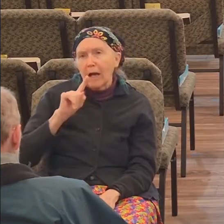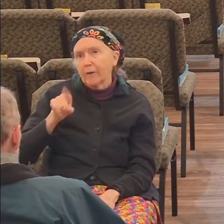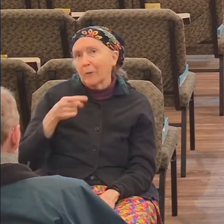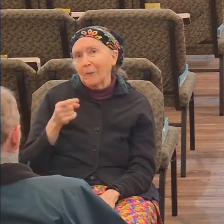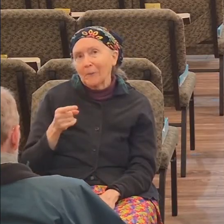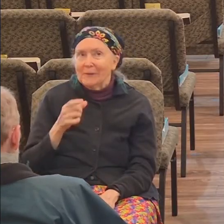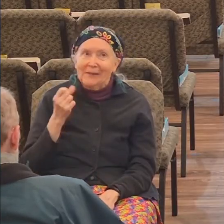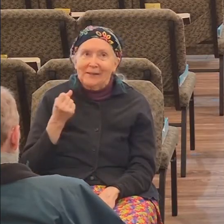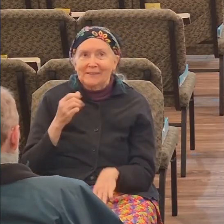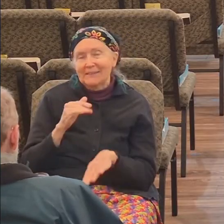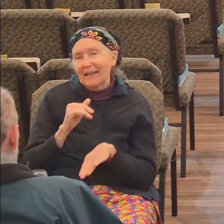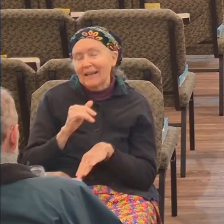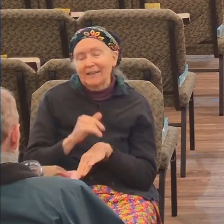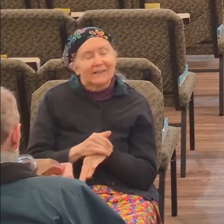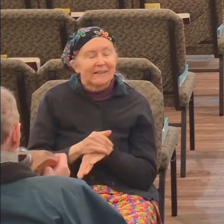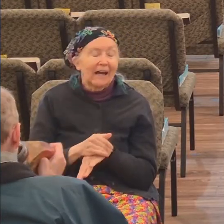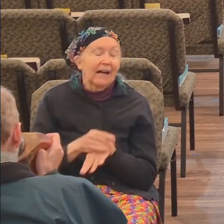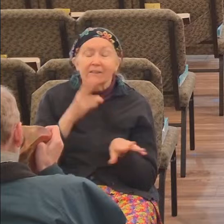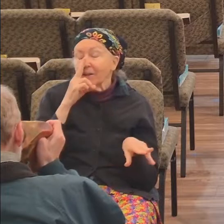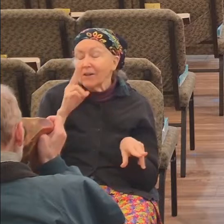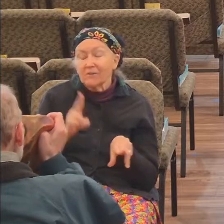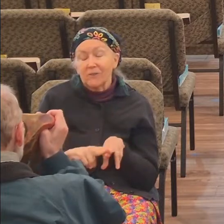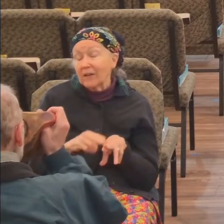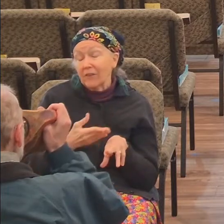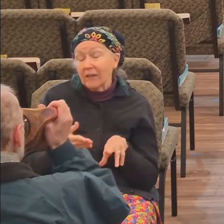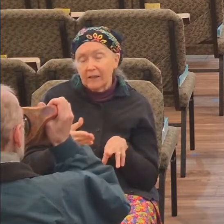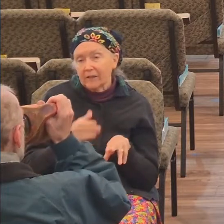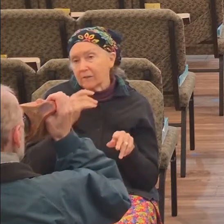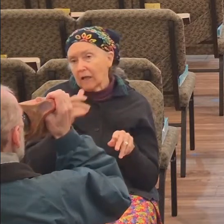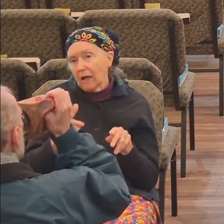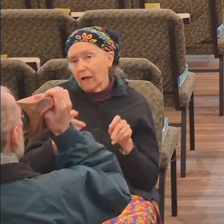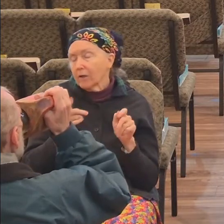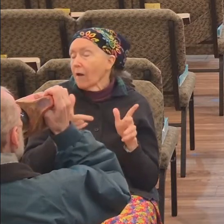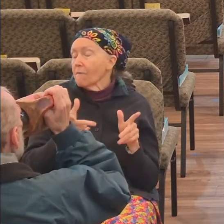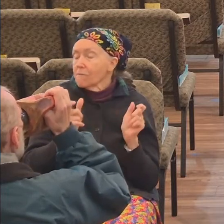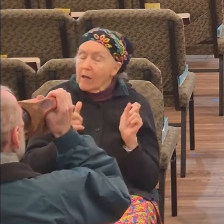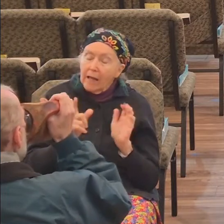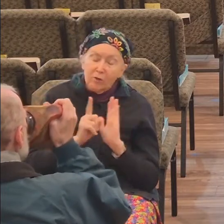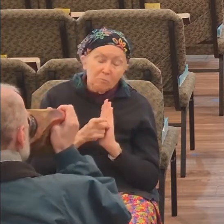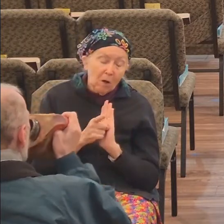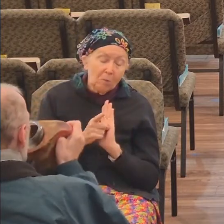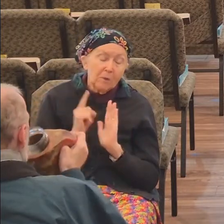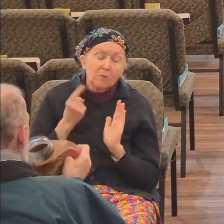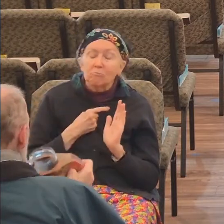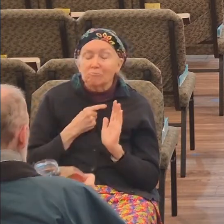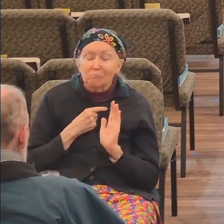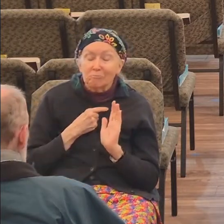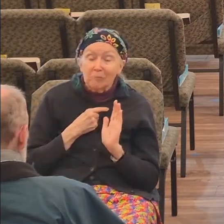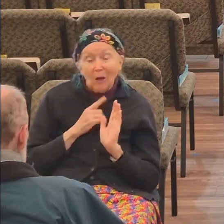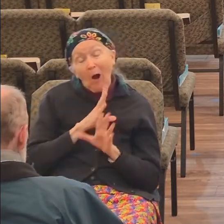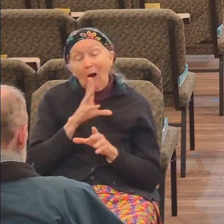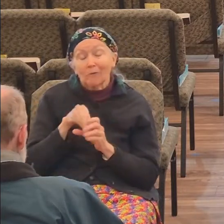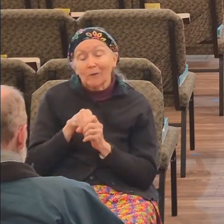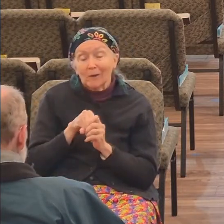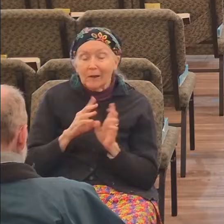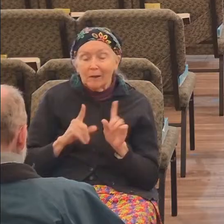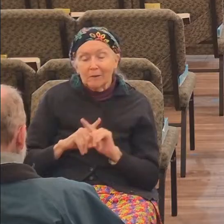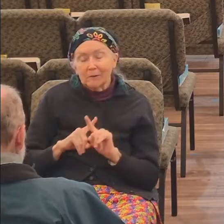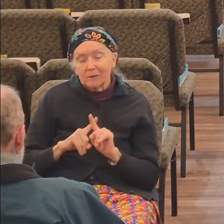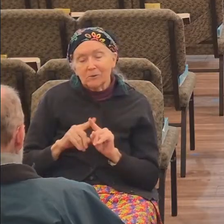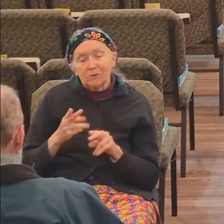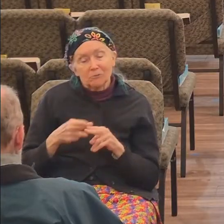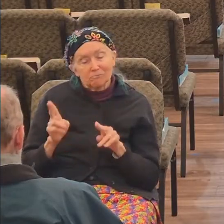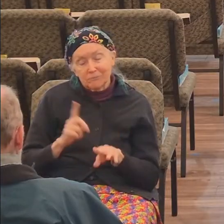This isn't just a fly by the seat of your pants moment where we kind of got wrapped up in it. No. This is a legitimate thing that's being established here,